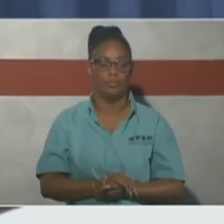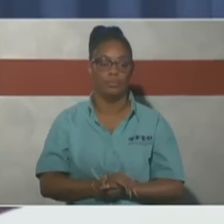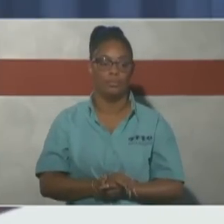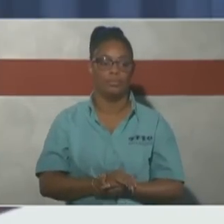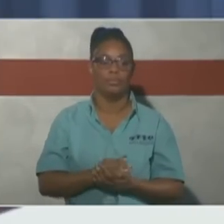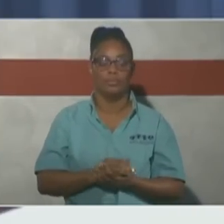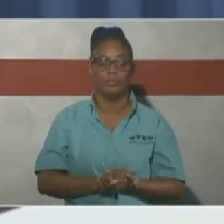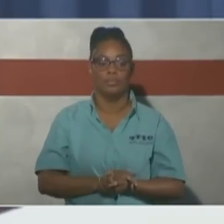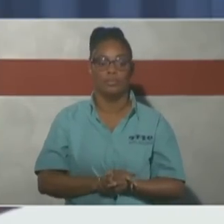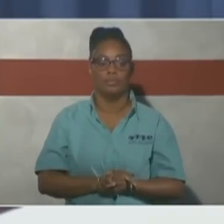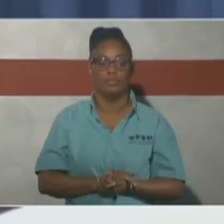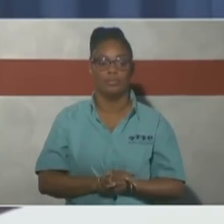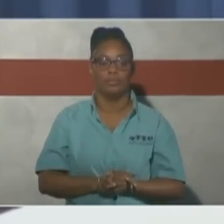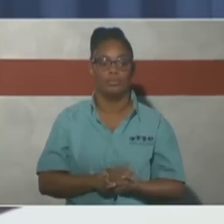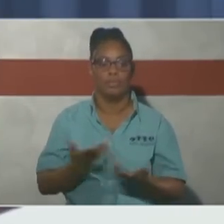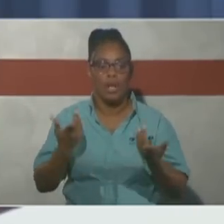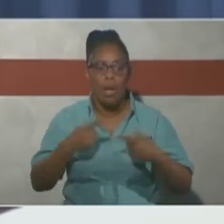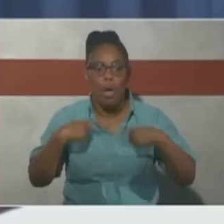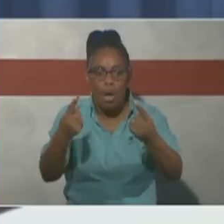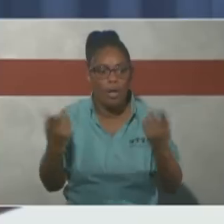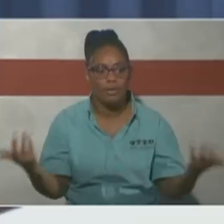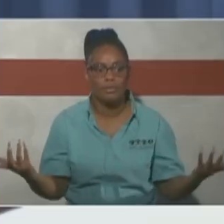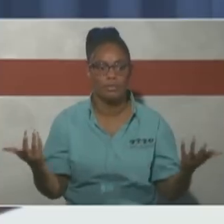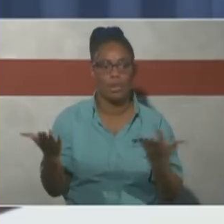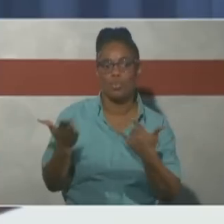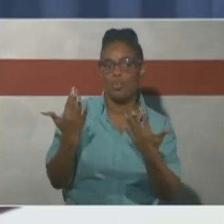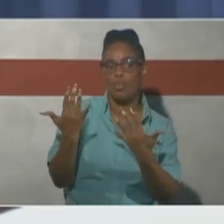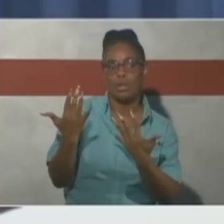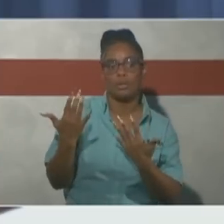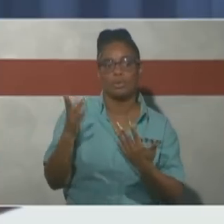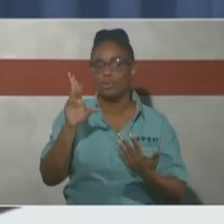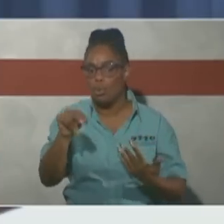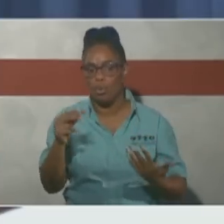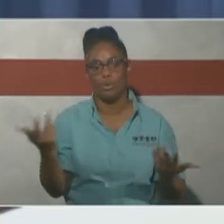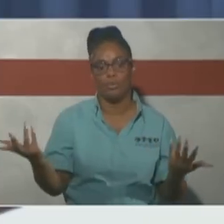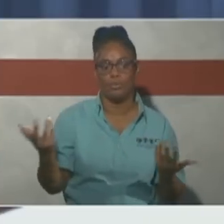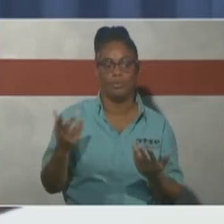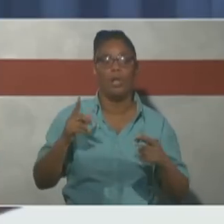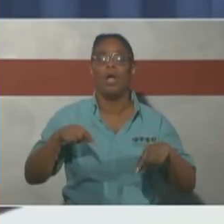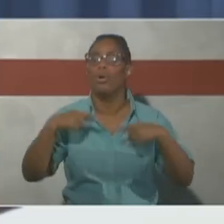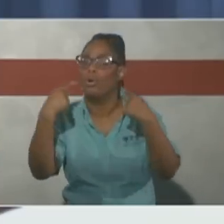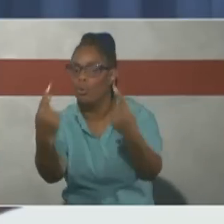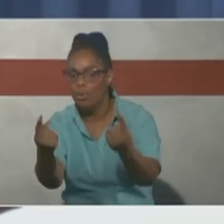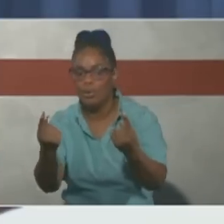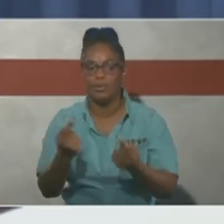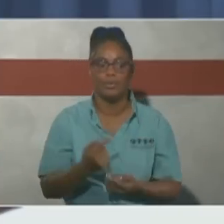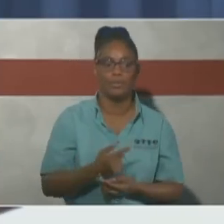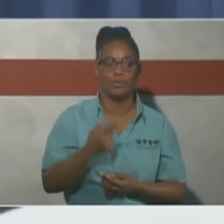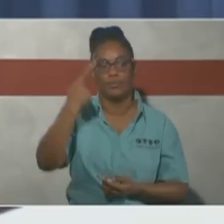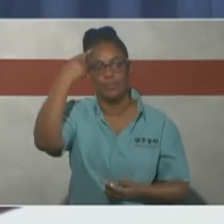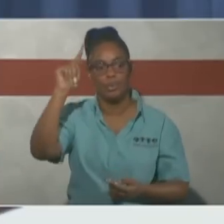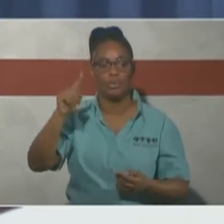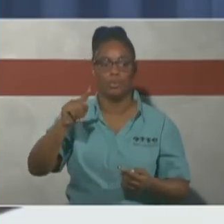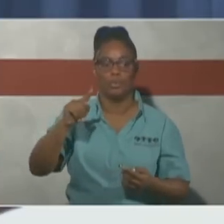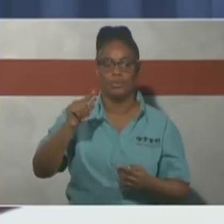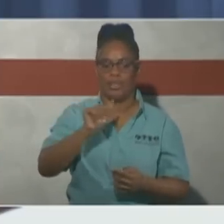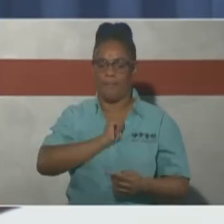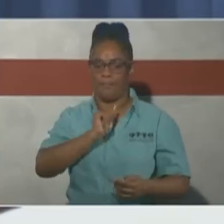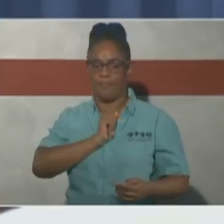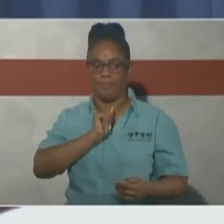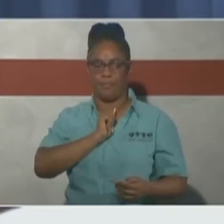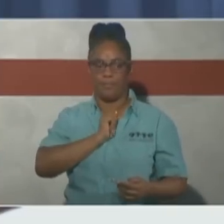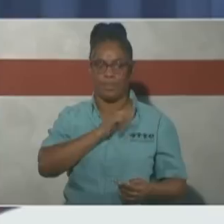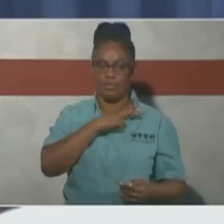Pfizer pediatric. So the message is, don't wait. We don't know what's around the